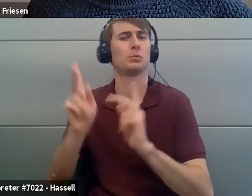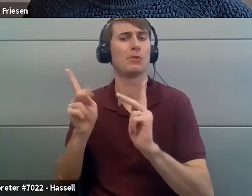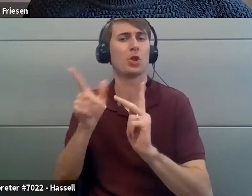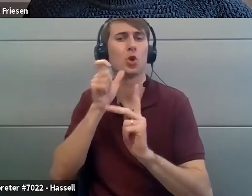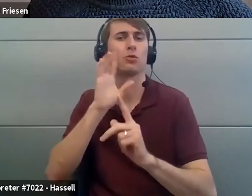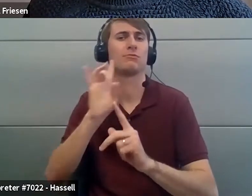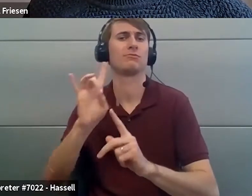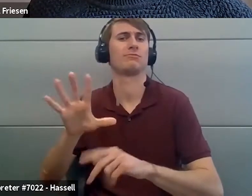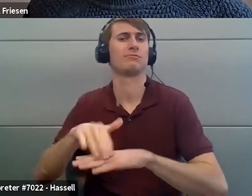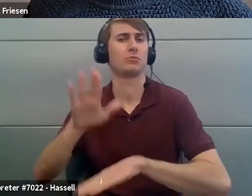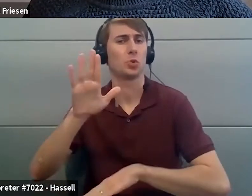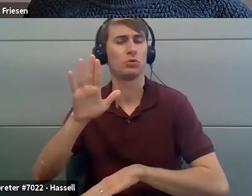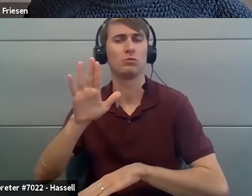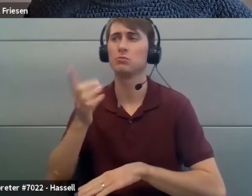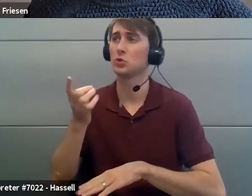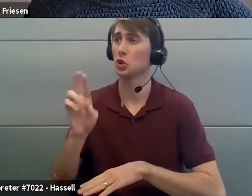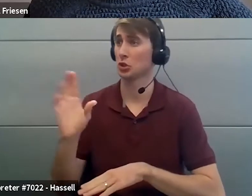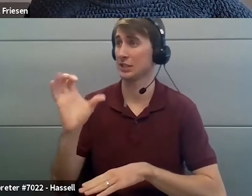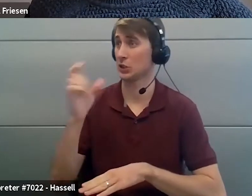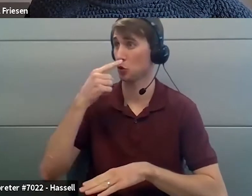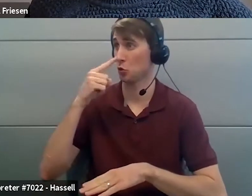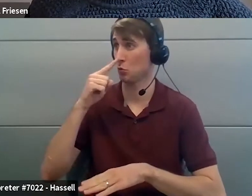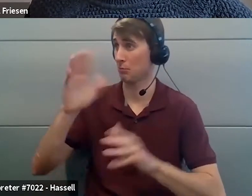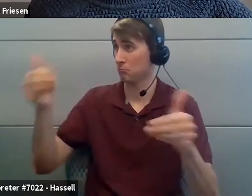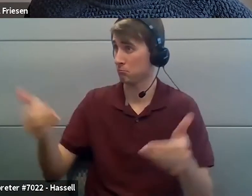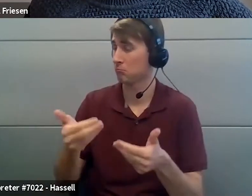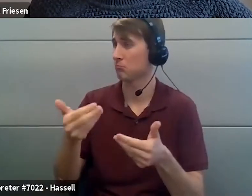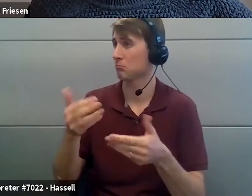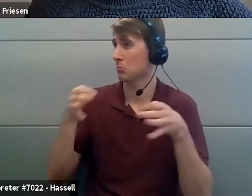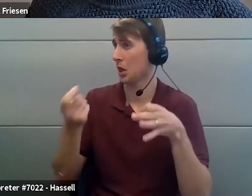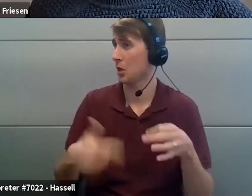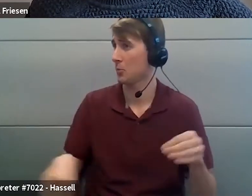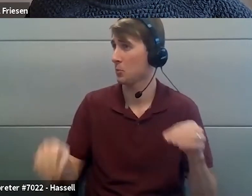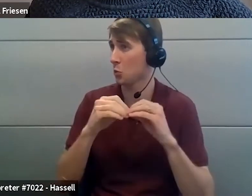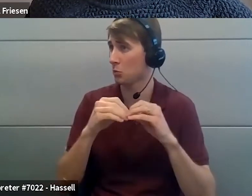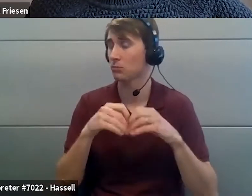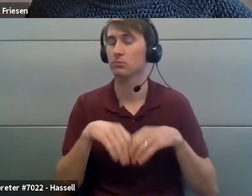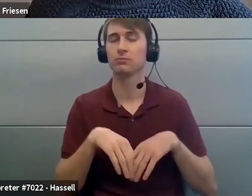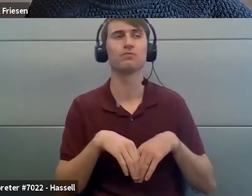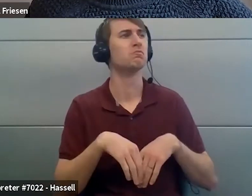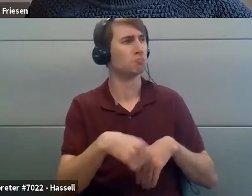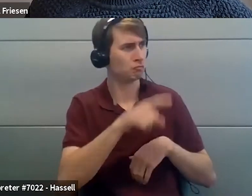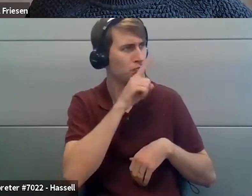Dr. C, do you want to talk a little bit about that? Sure, I can.